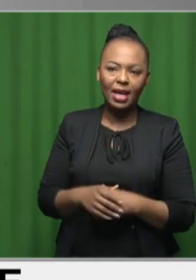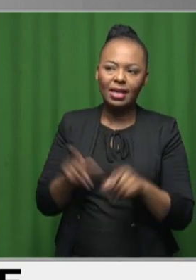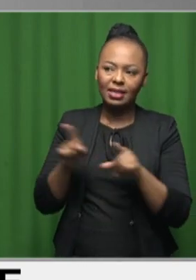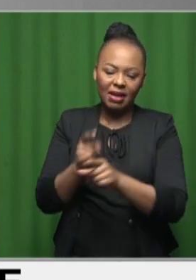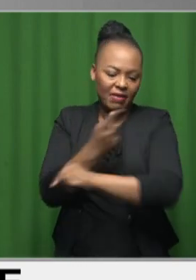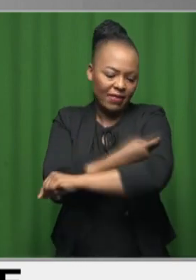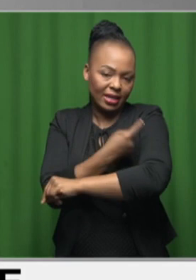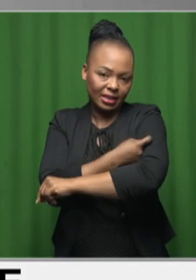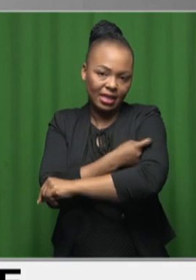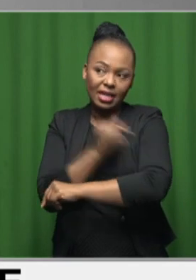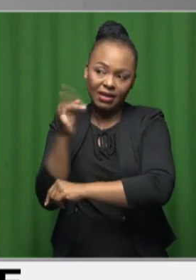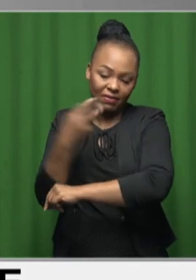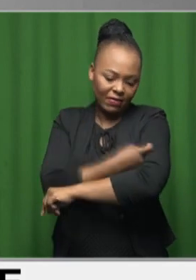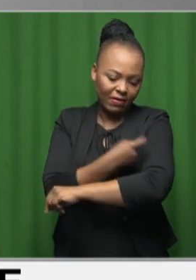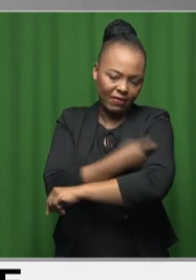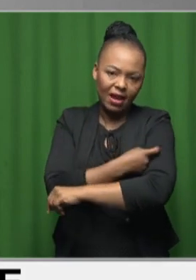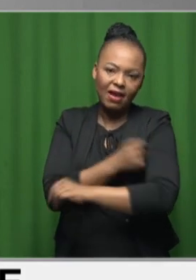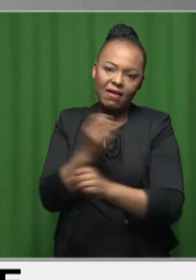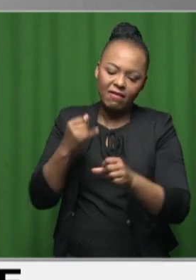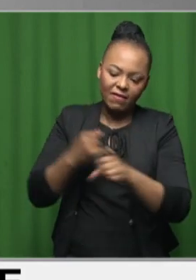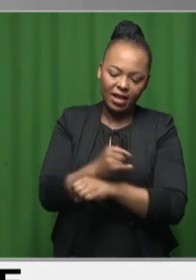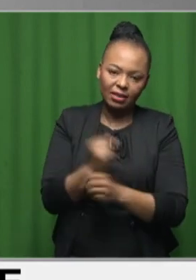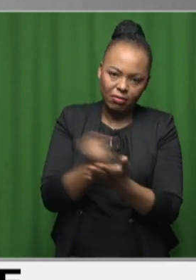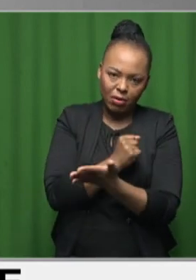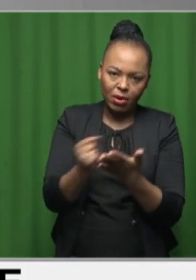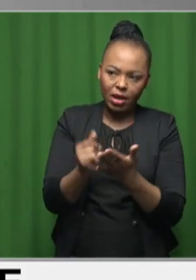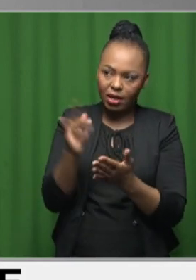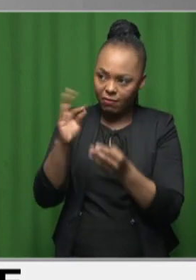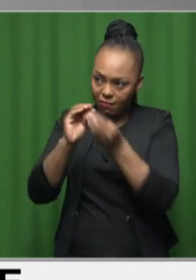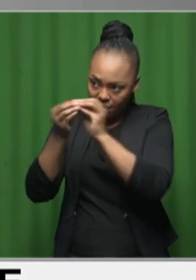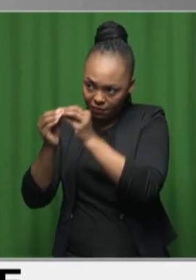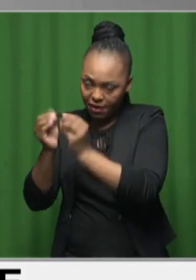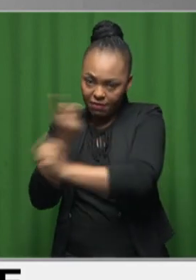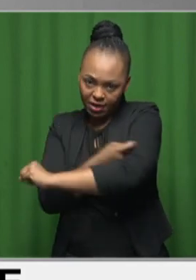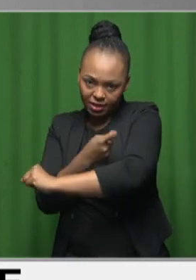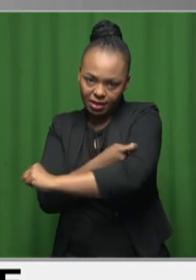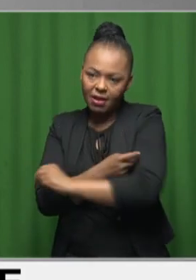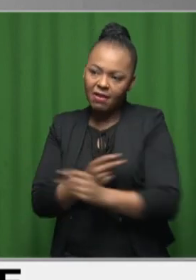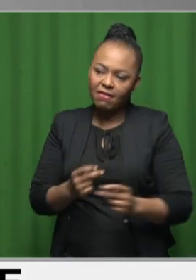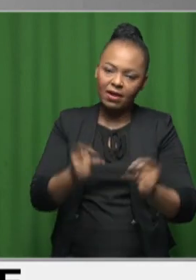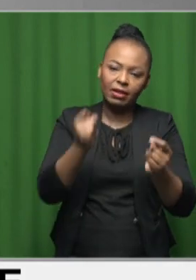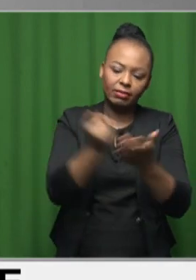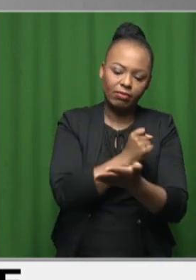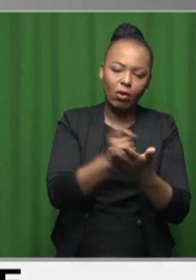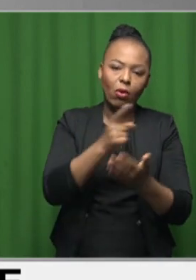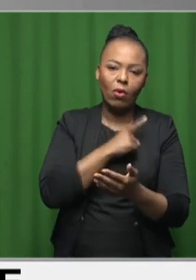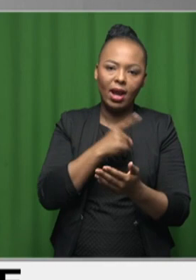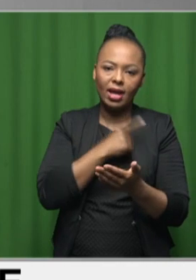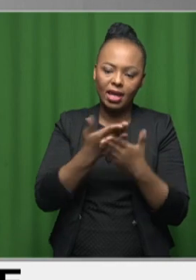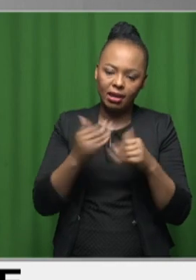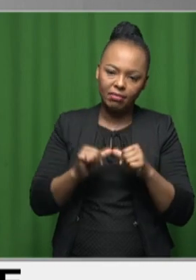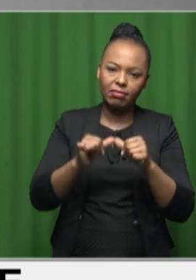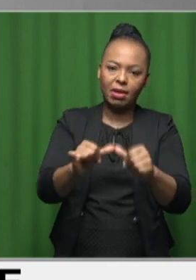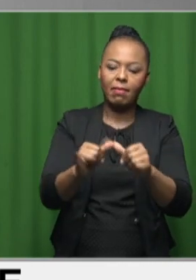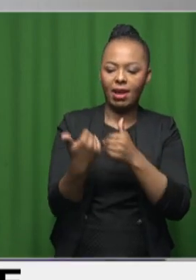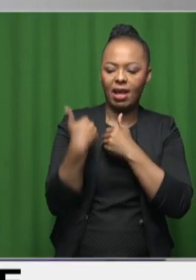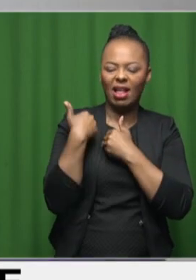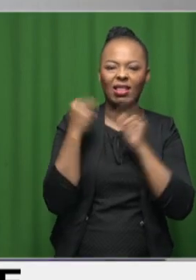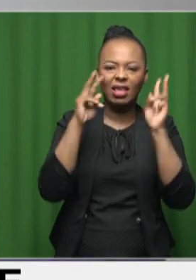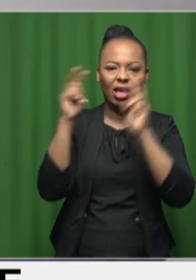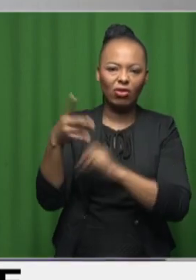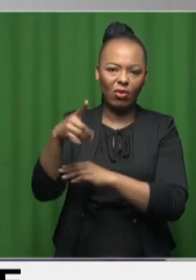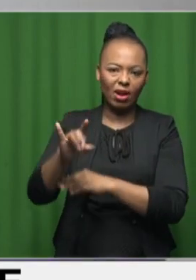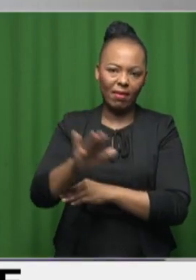market, that they are fast-tracked to be registered so that we secure our head health. Okay. All right.